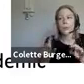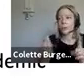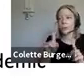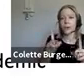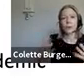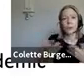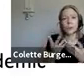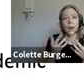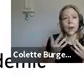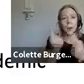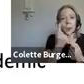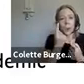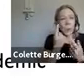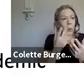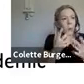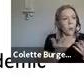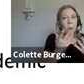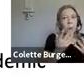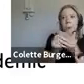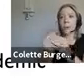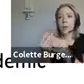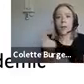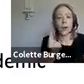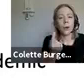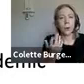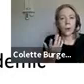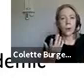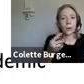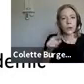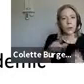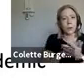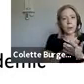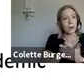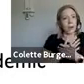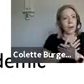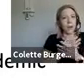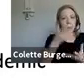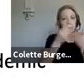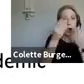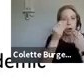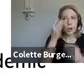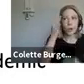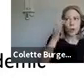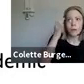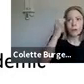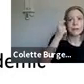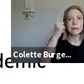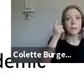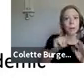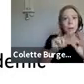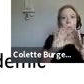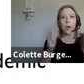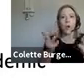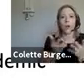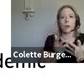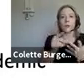with, following their interests. So this love of learning and curiosity about the world is another